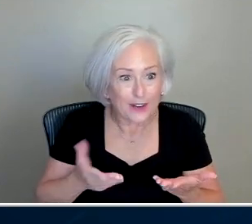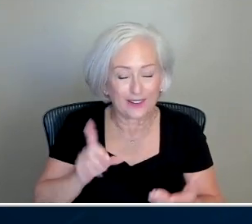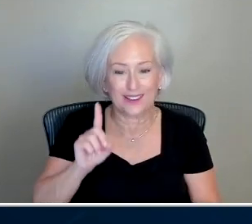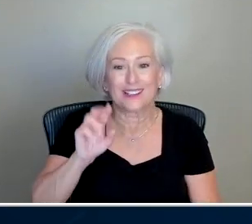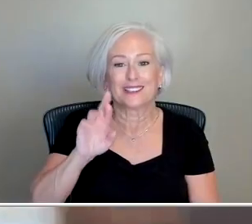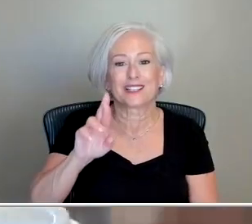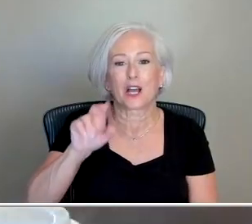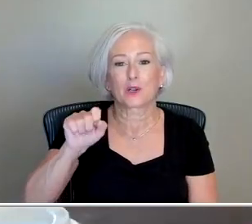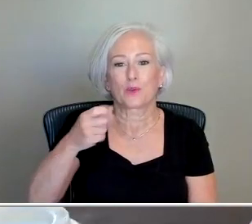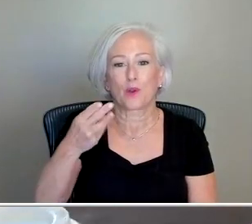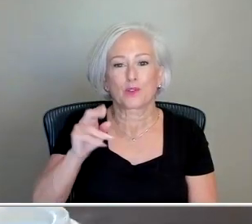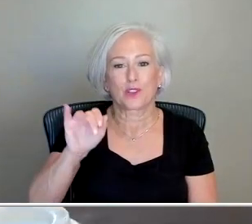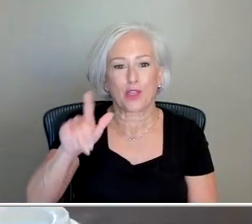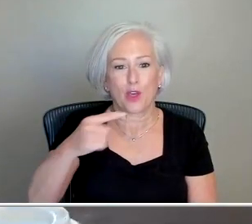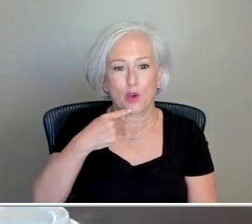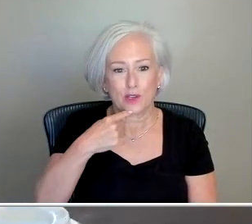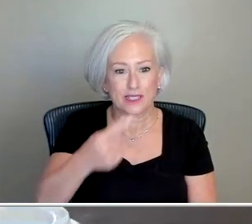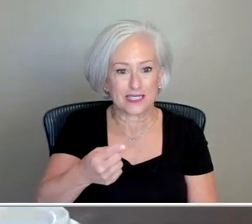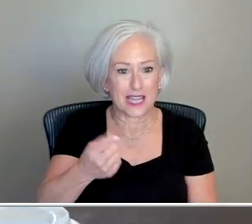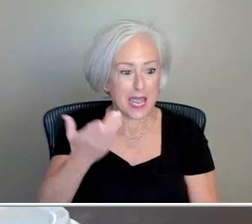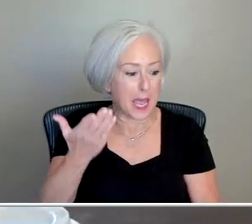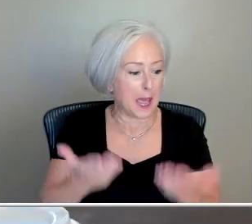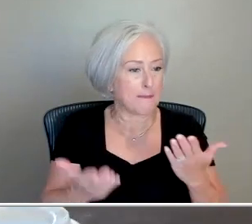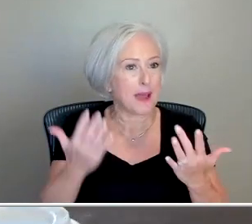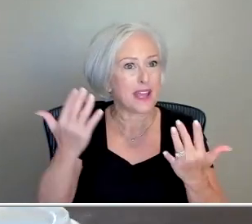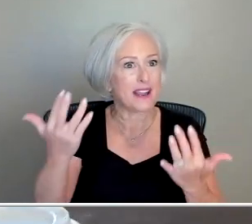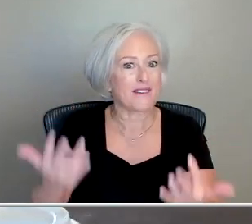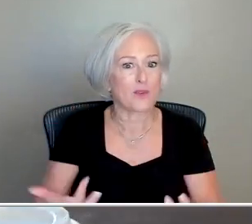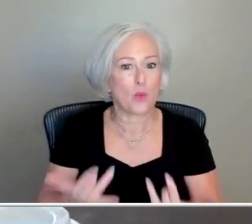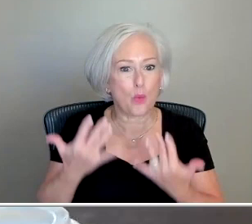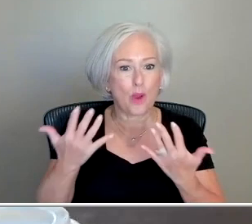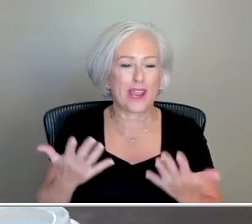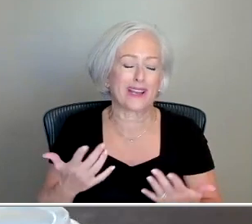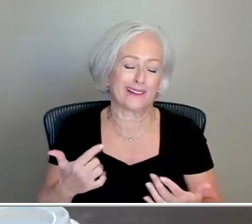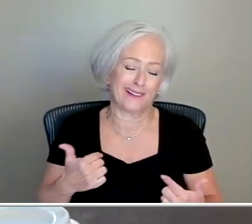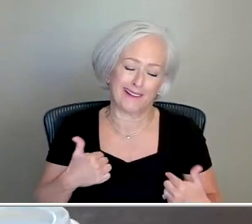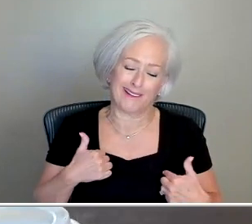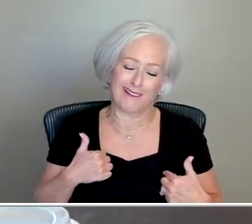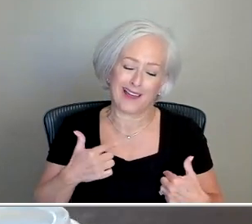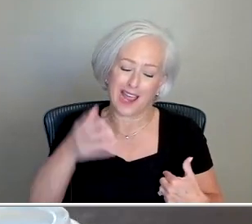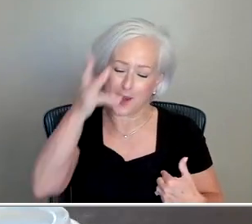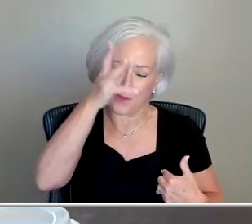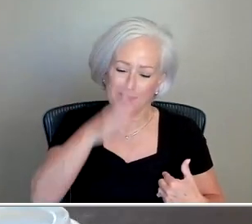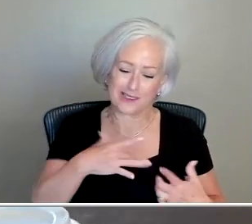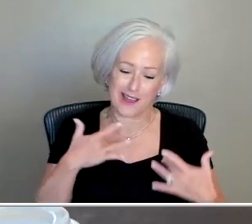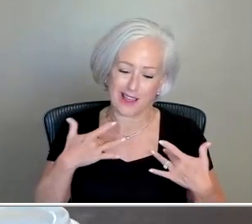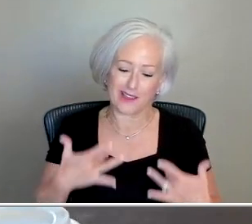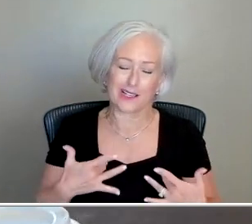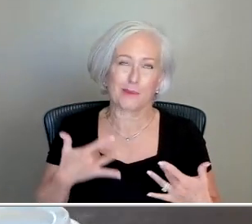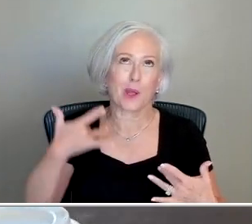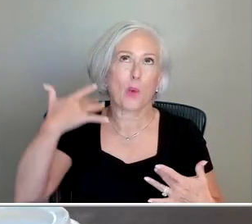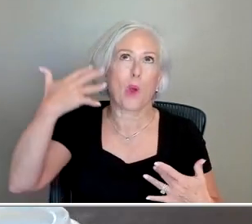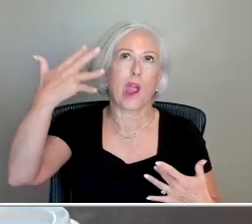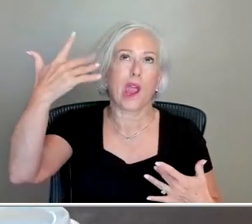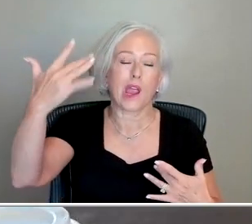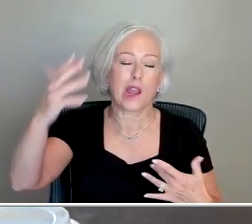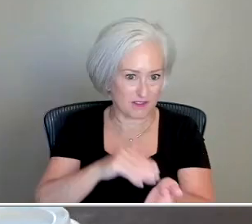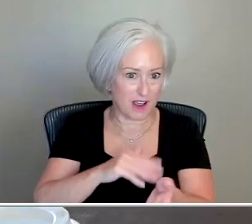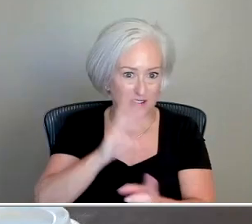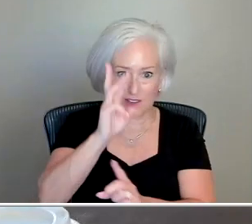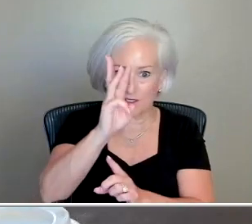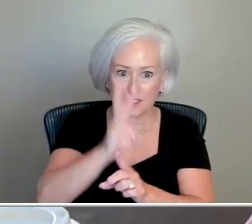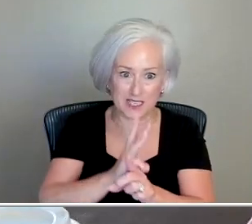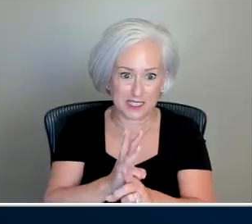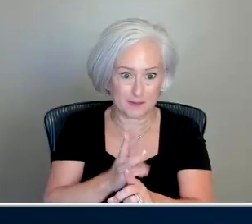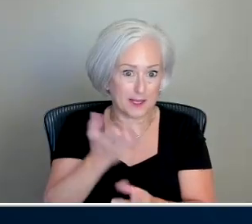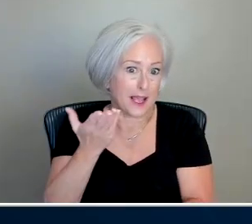because I might have waited. I mean, I was a typical guy. I didn't go to the doctor. I might have waited 6 months. 6 months To get that could have been bone too checked long.